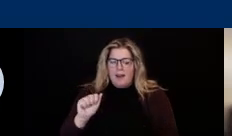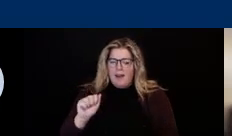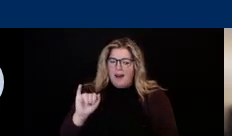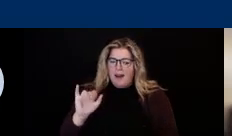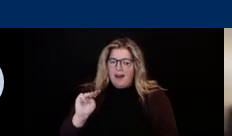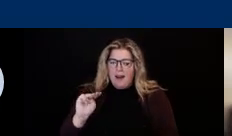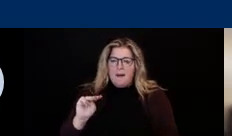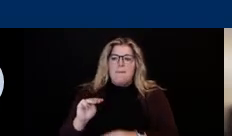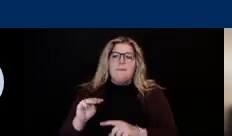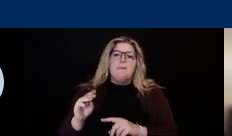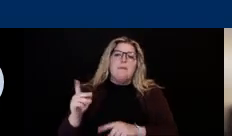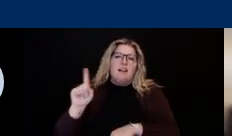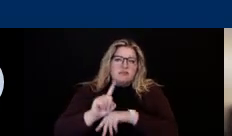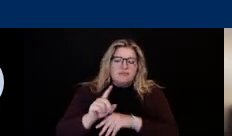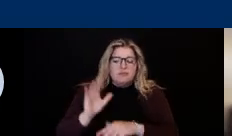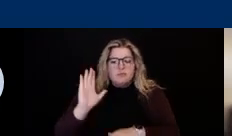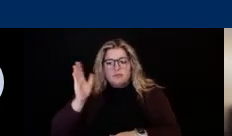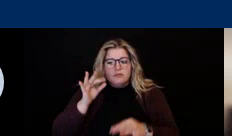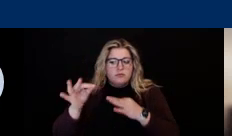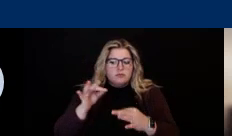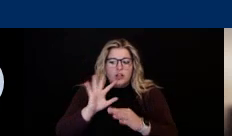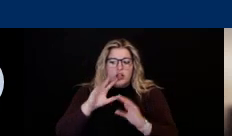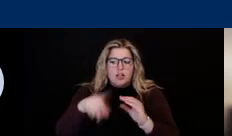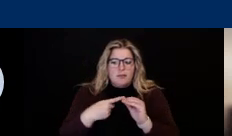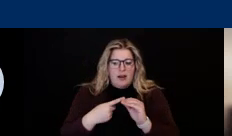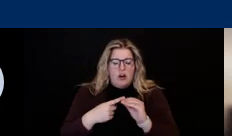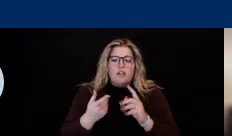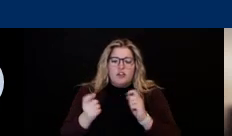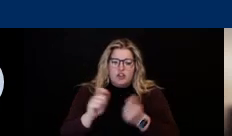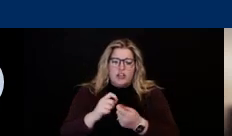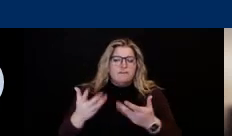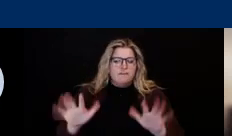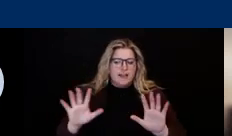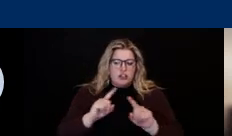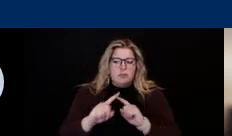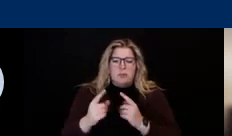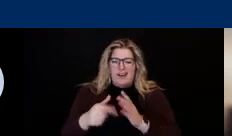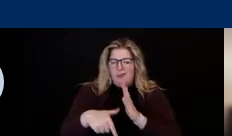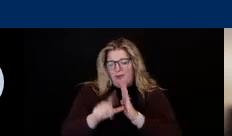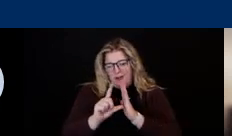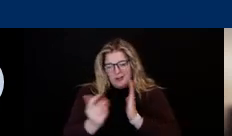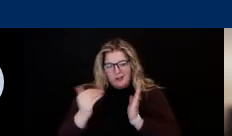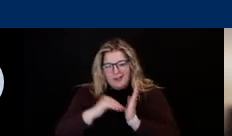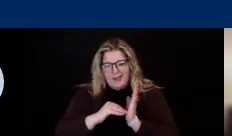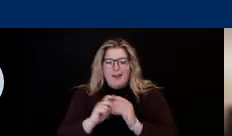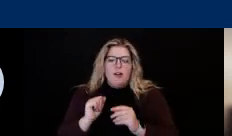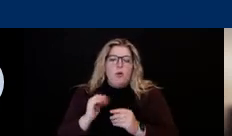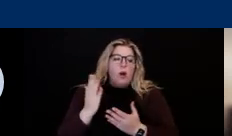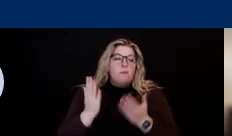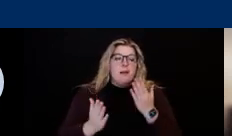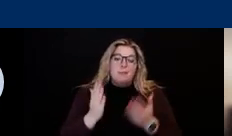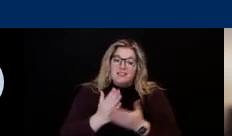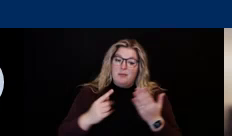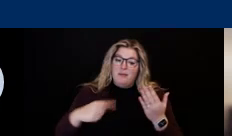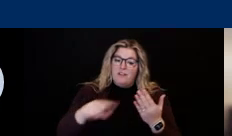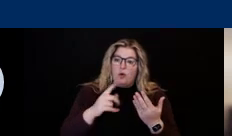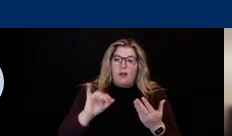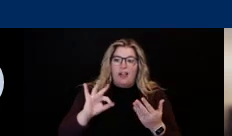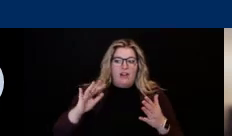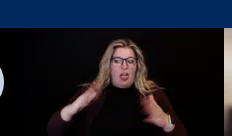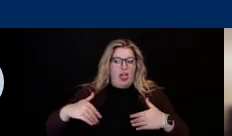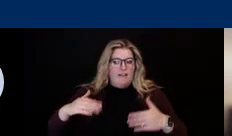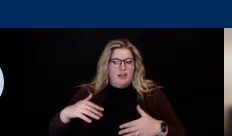you a little bit about what those changes are. But just for a refresher, or maybe those of you who might not have participated